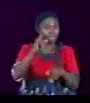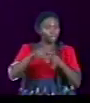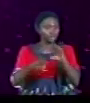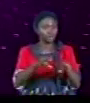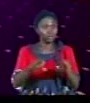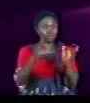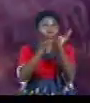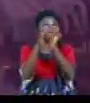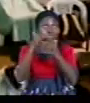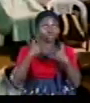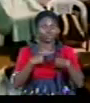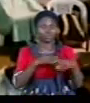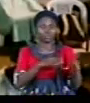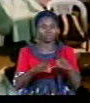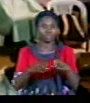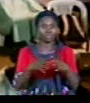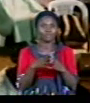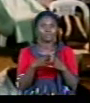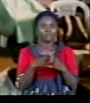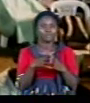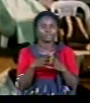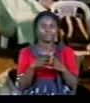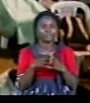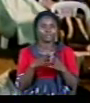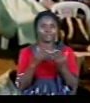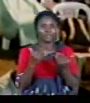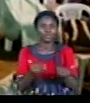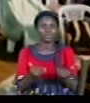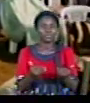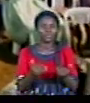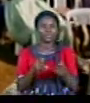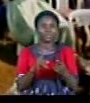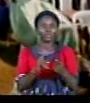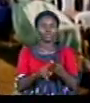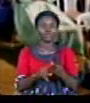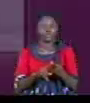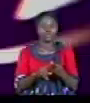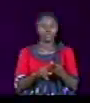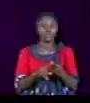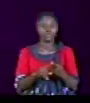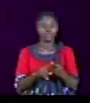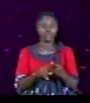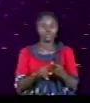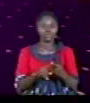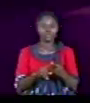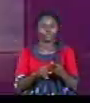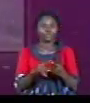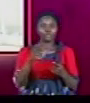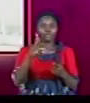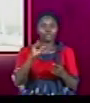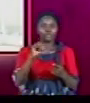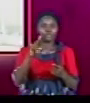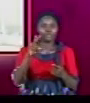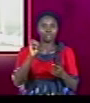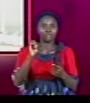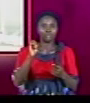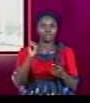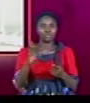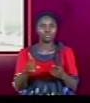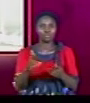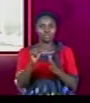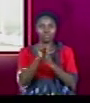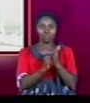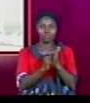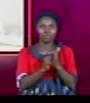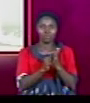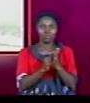hour. We conclude with Cross River State Live. Praise the Lord. There is joy and gladness in my